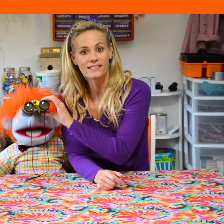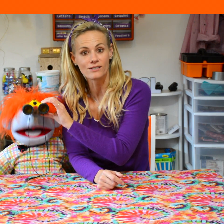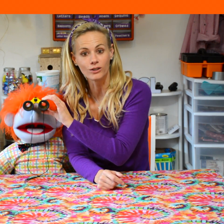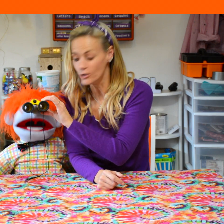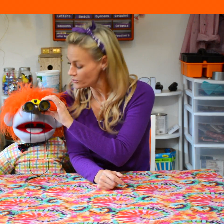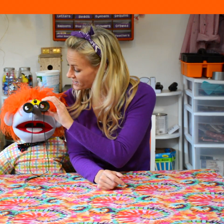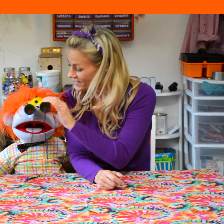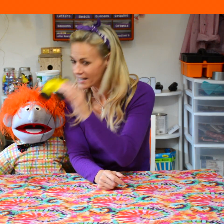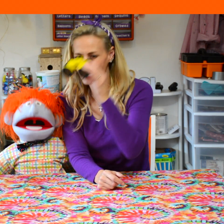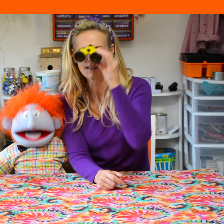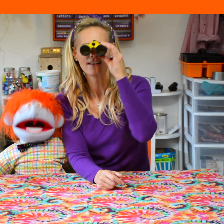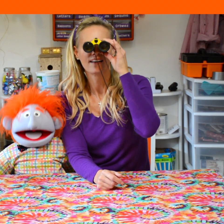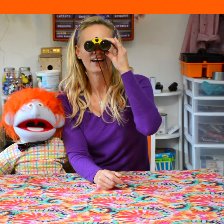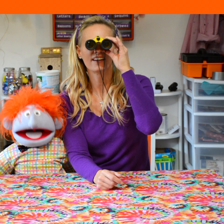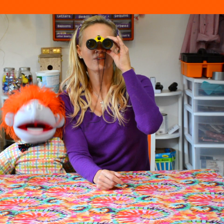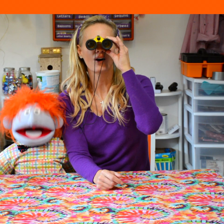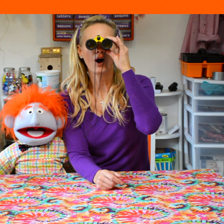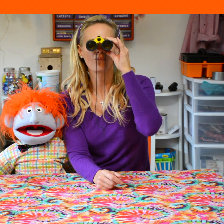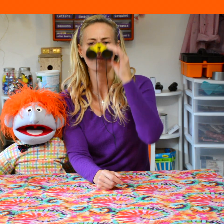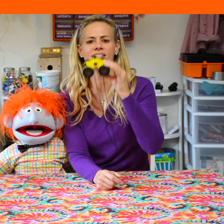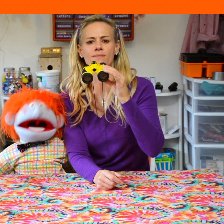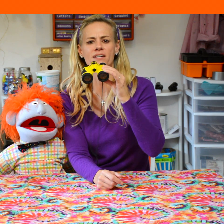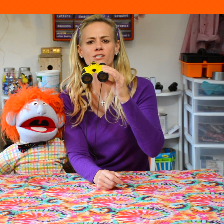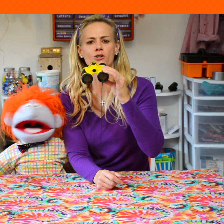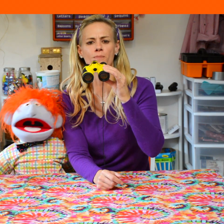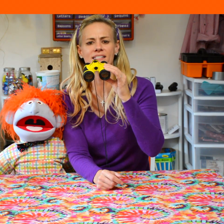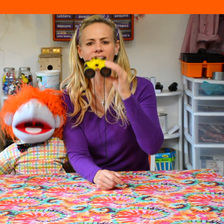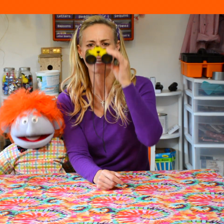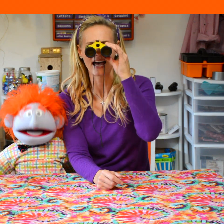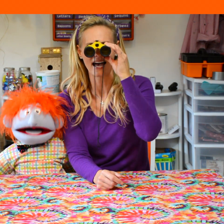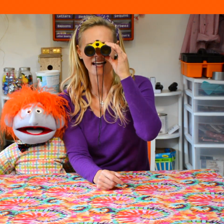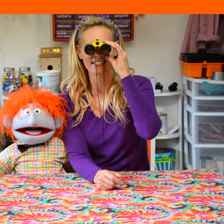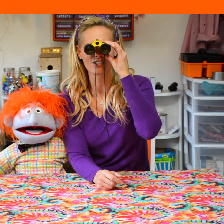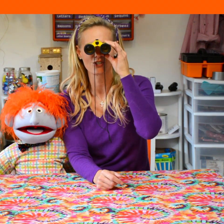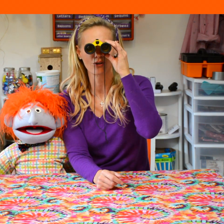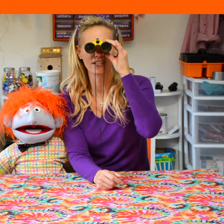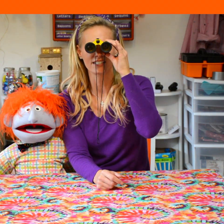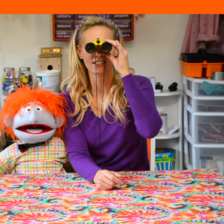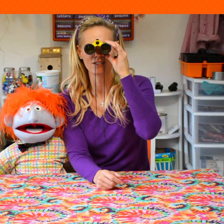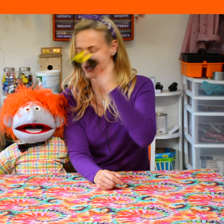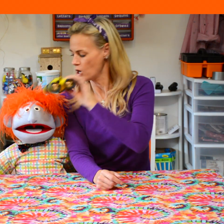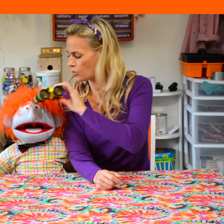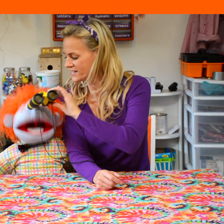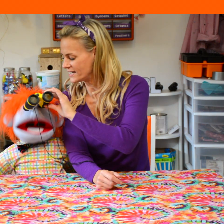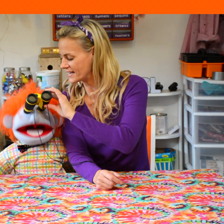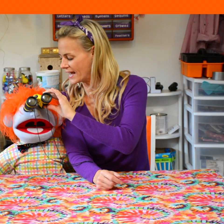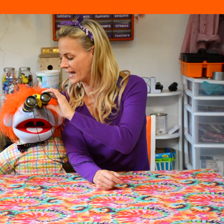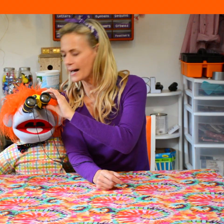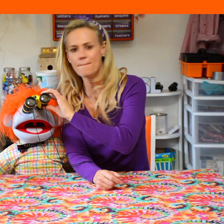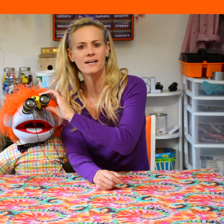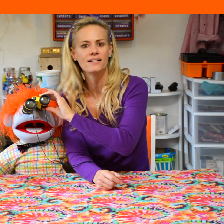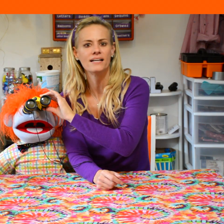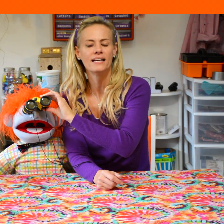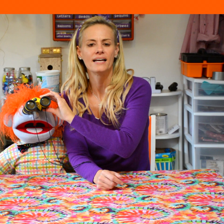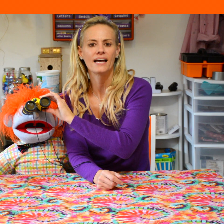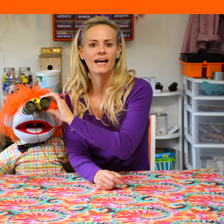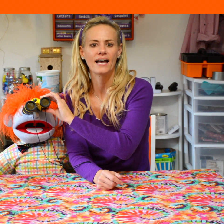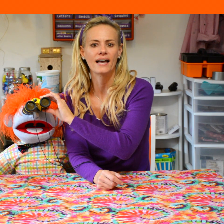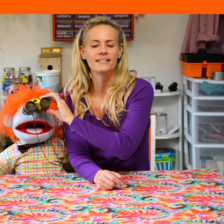He sees Lucy. And who, oh, we see Miss Newman's class. Sure we do. We see Cam